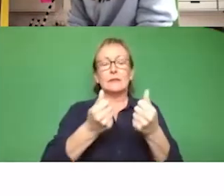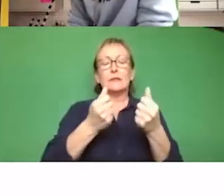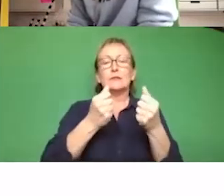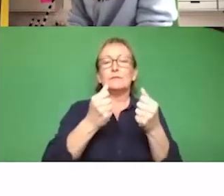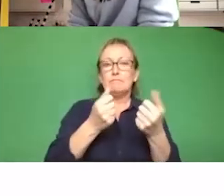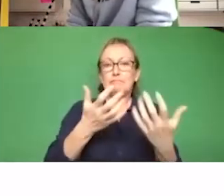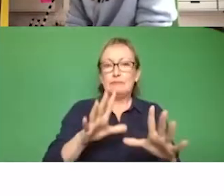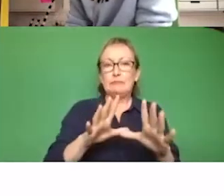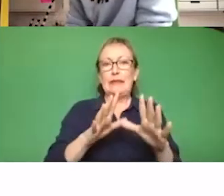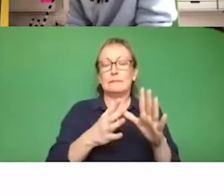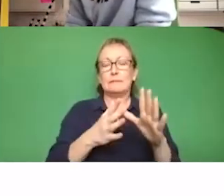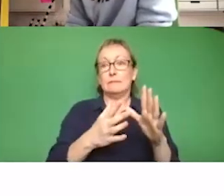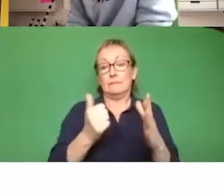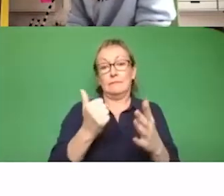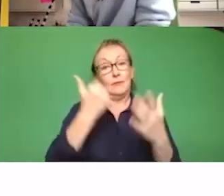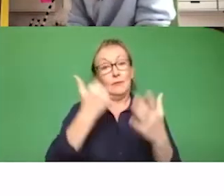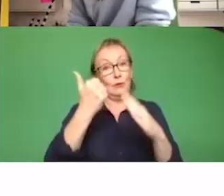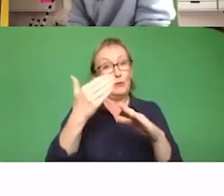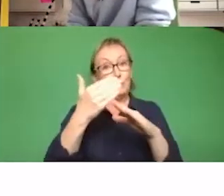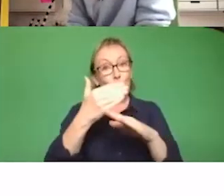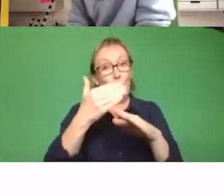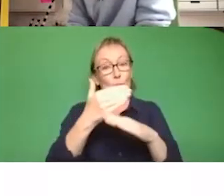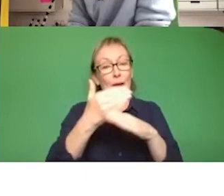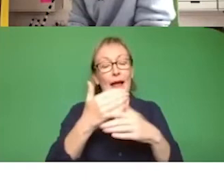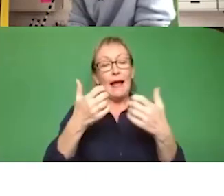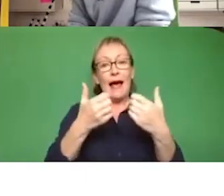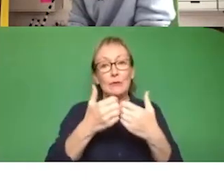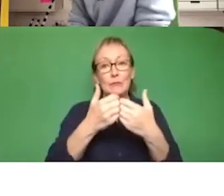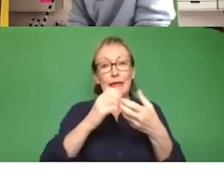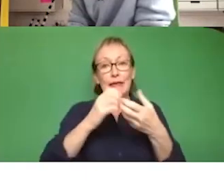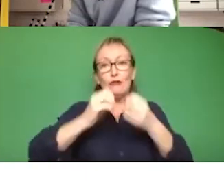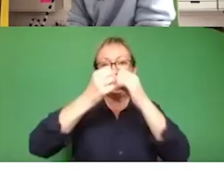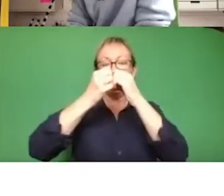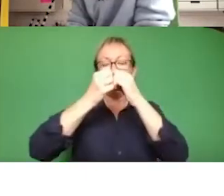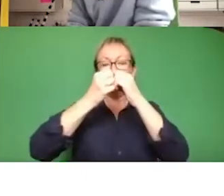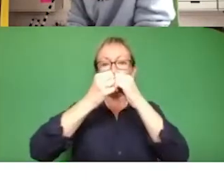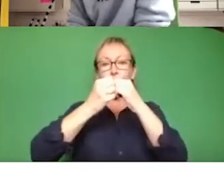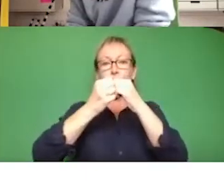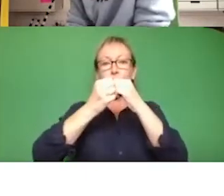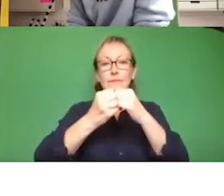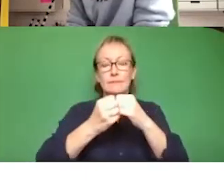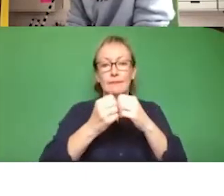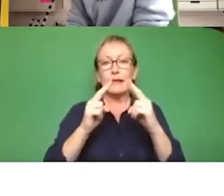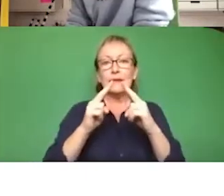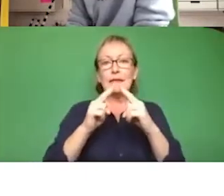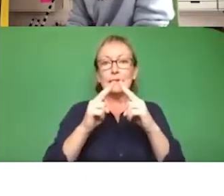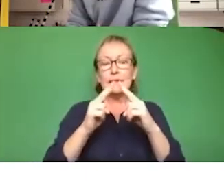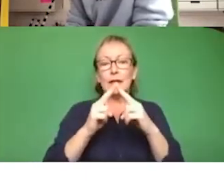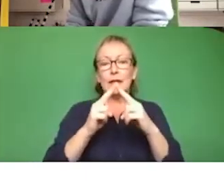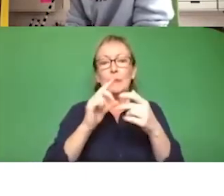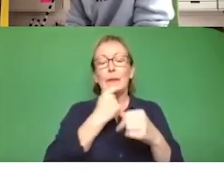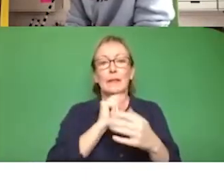done a great job in thinking around creatively how that might be fun for the buyers, just seeing, connect with the pieces, because